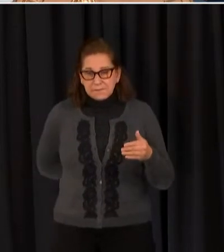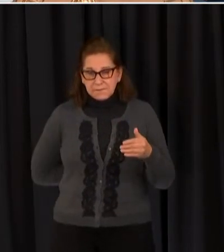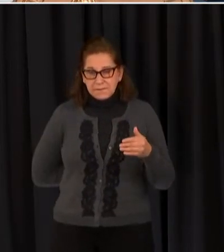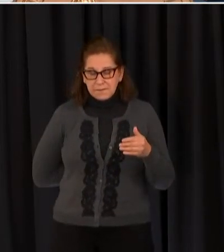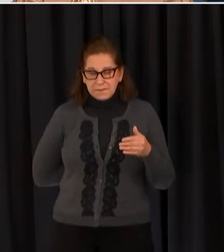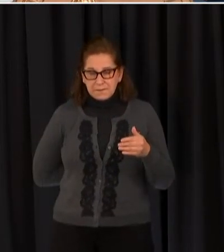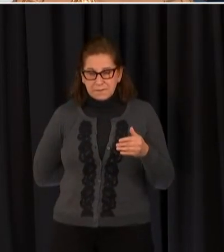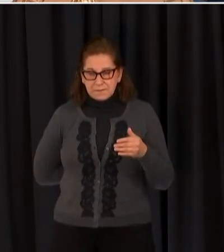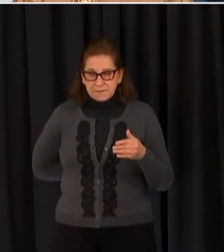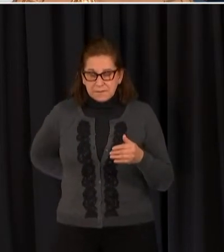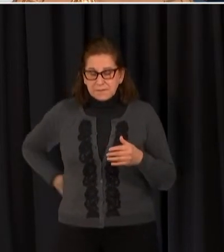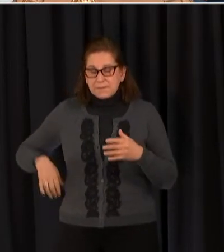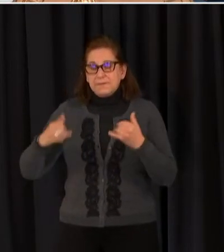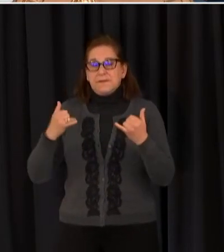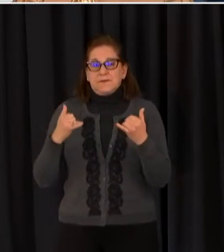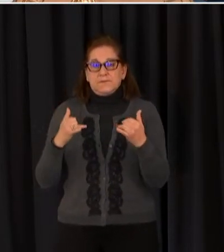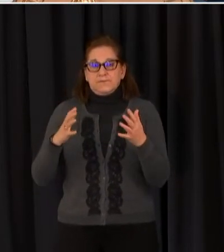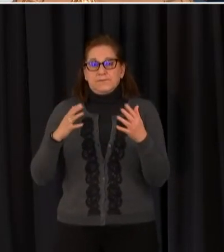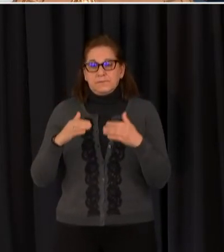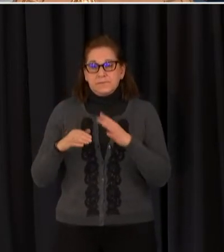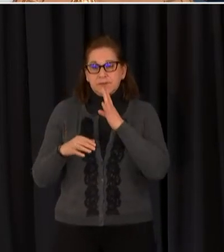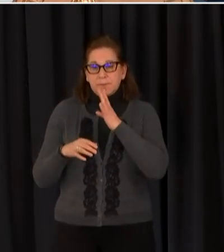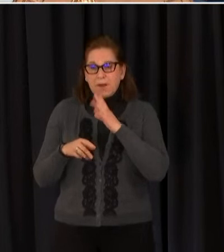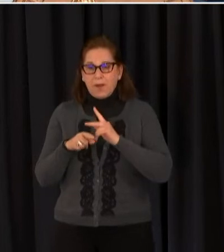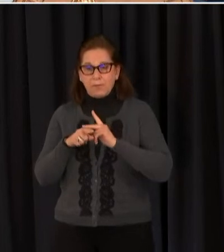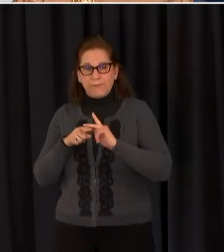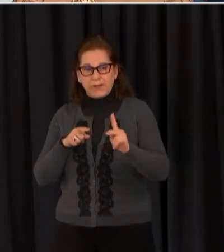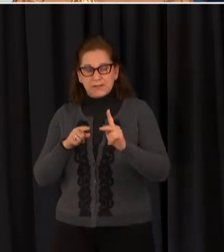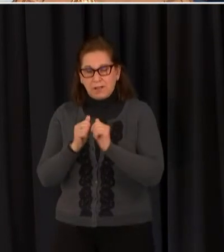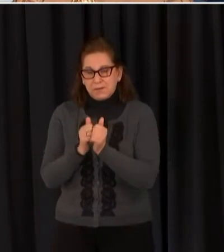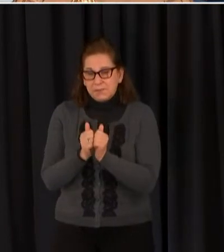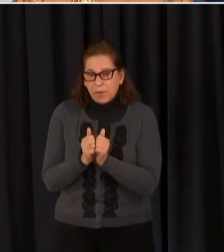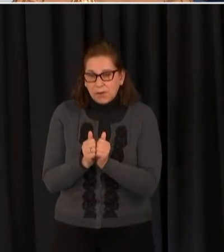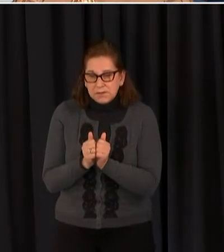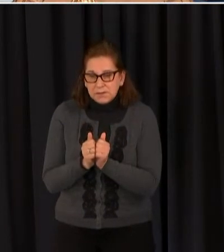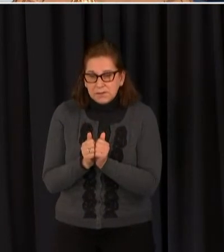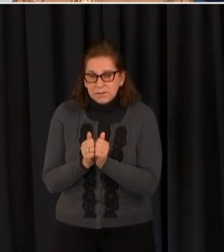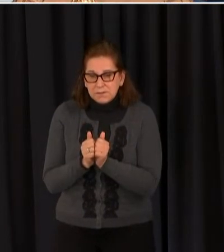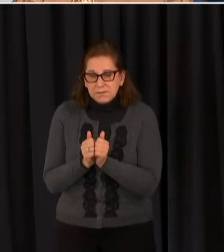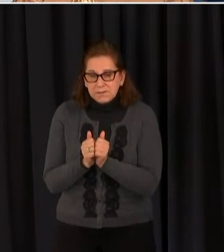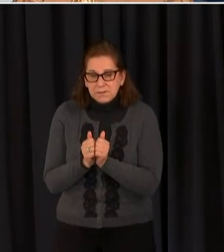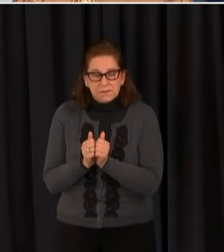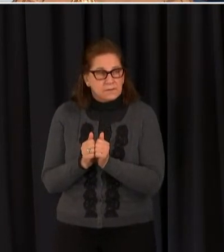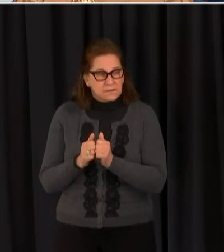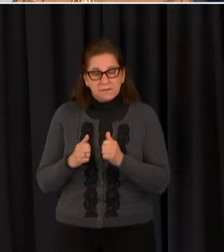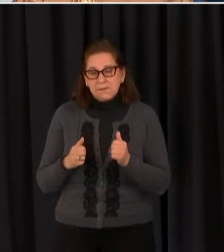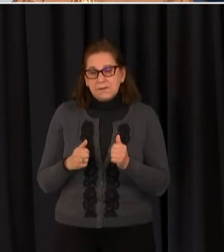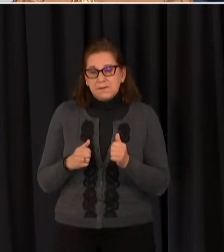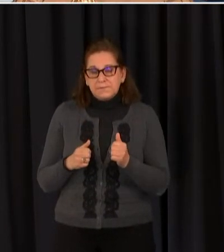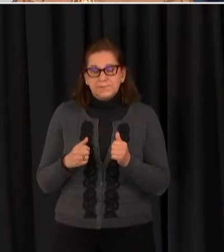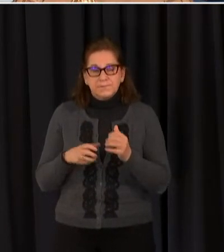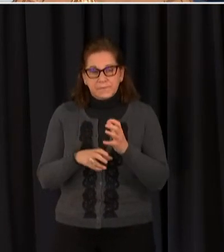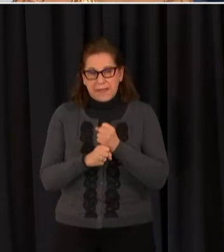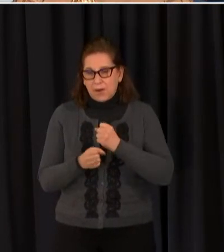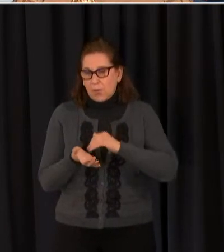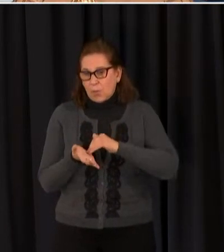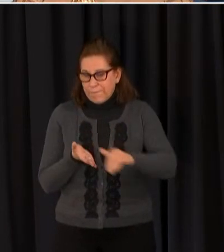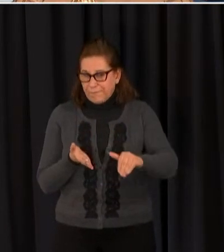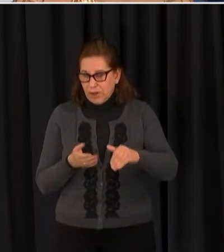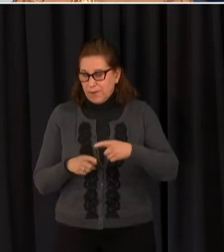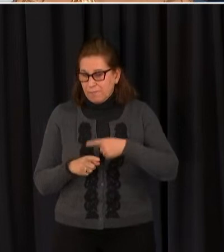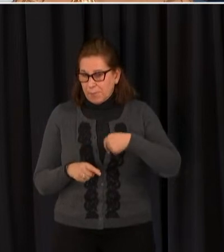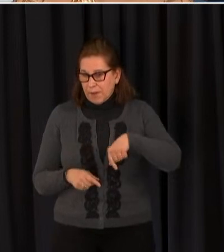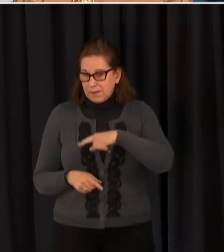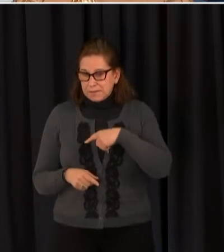Professional sports may operate pursuant to their waiver with us,